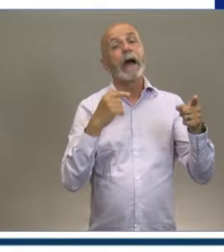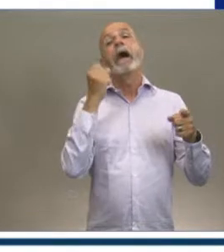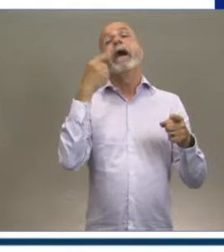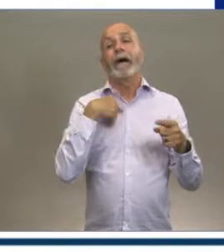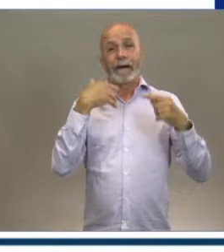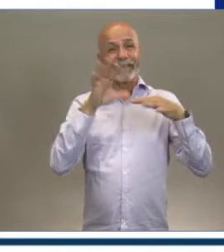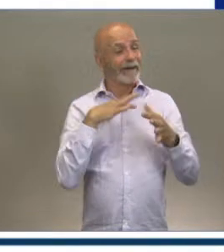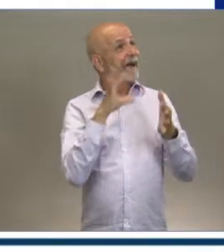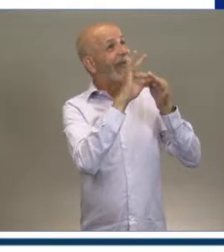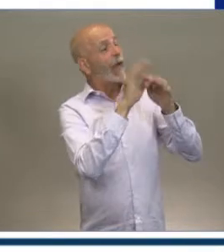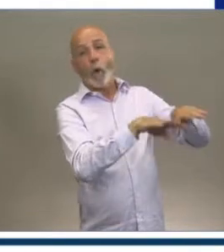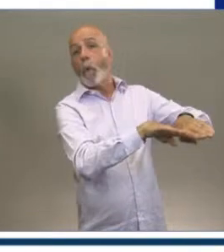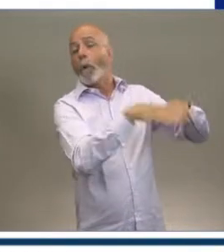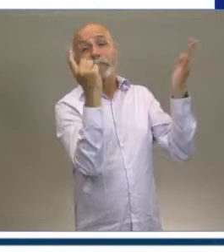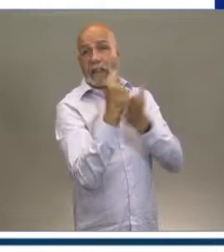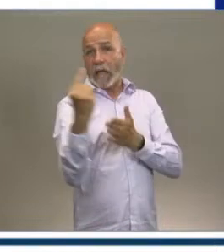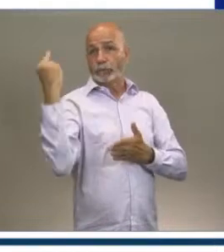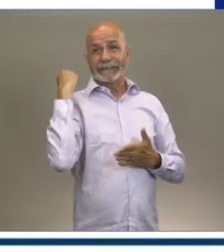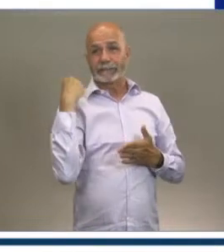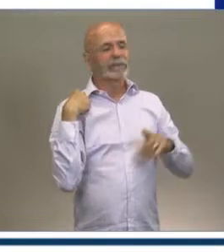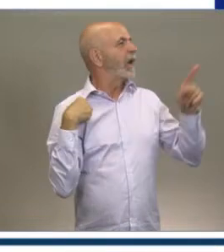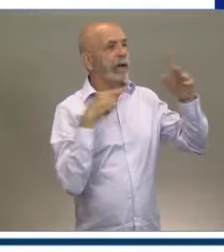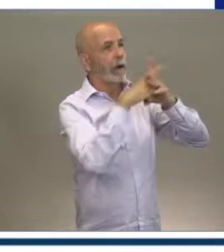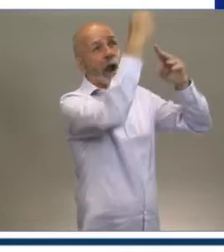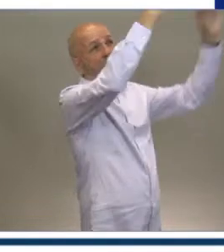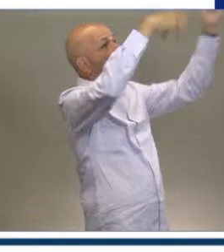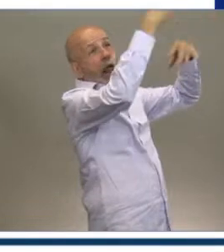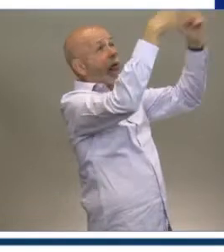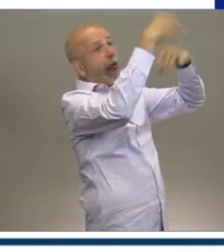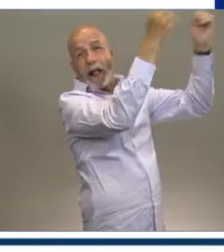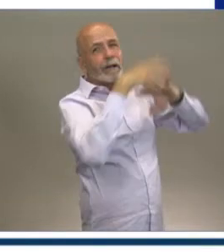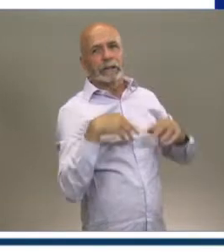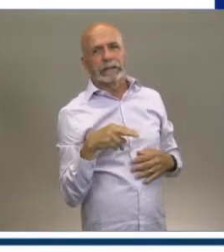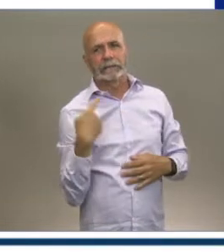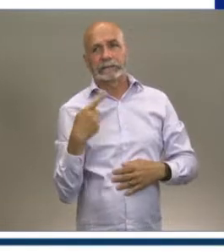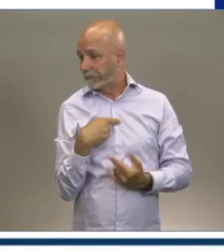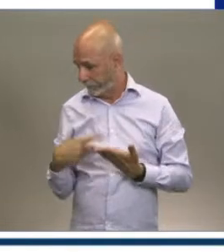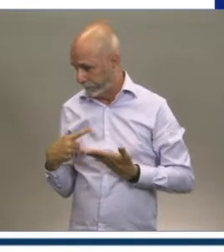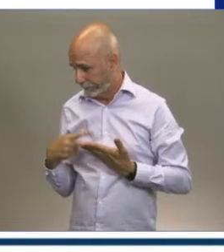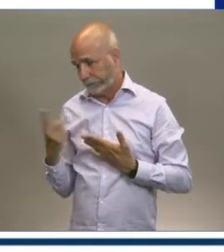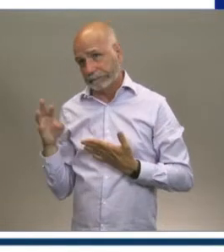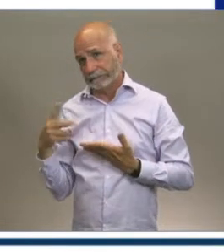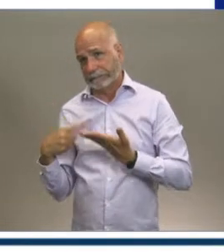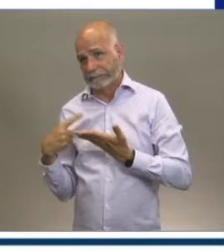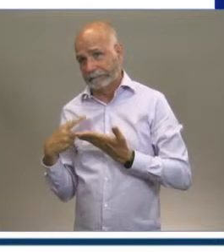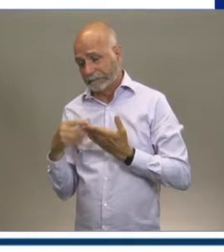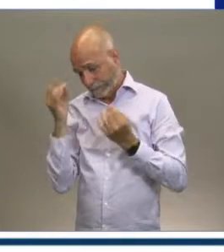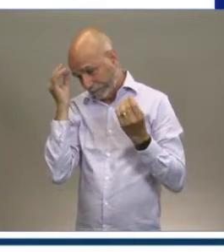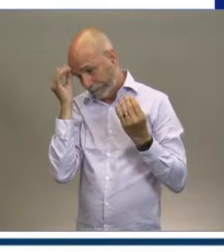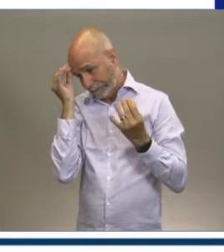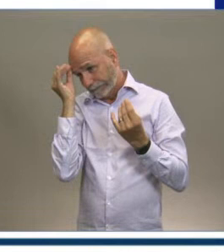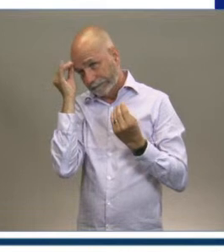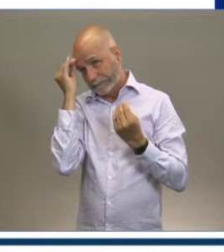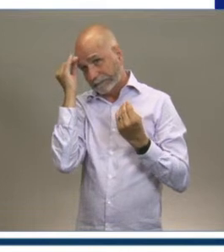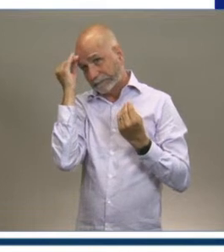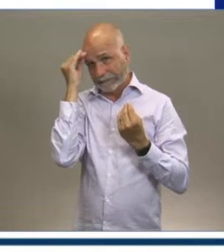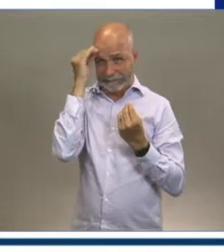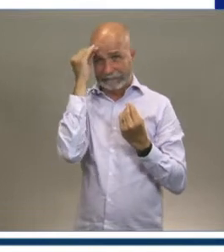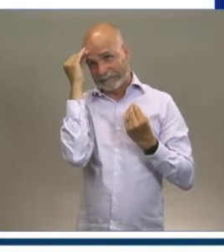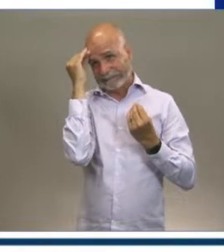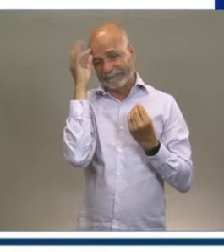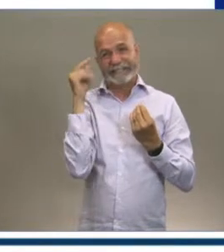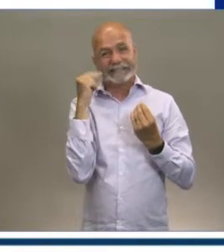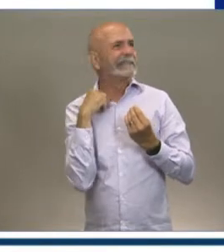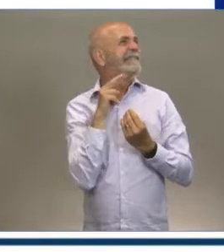of the country, and we've had many discussions, Dr. Strang and I, over the last number of days, and we learned more about